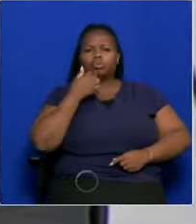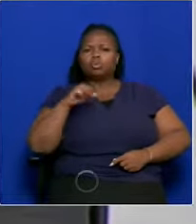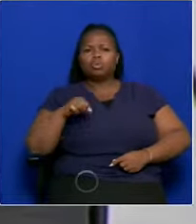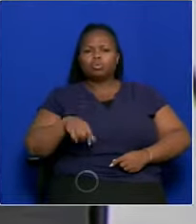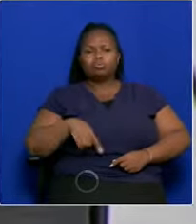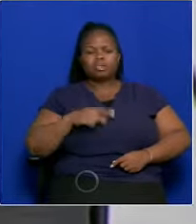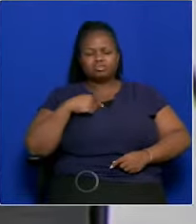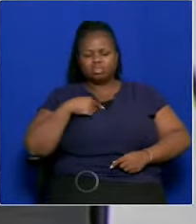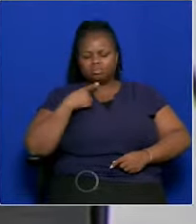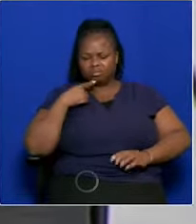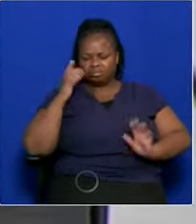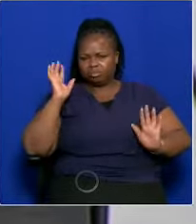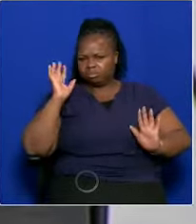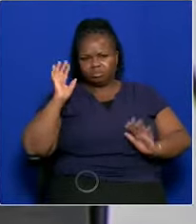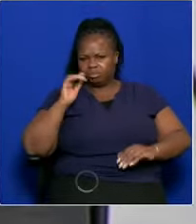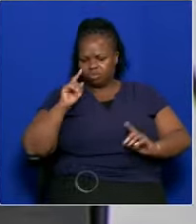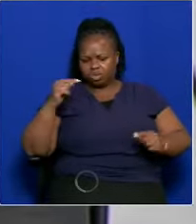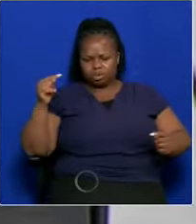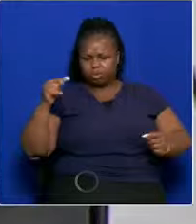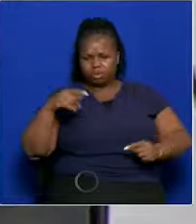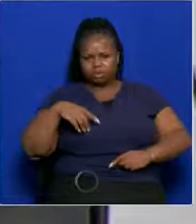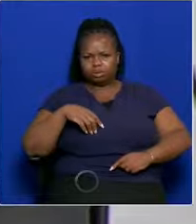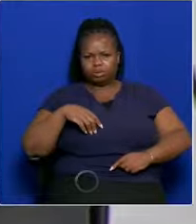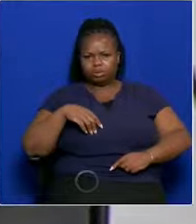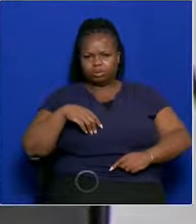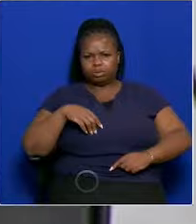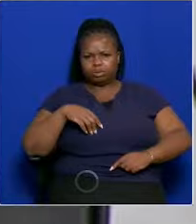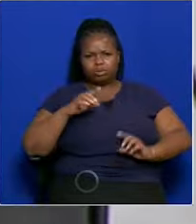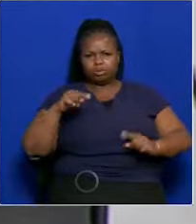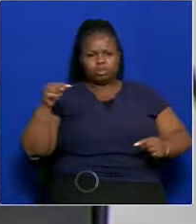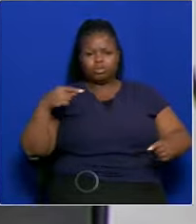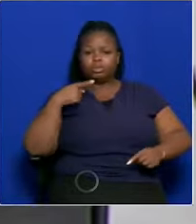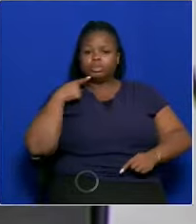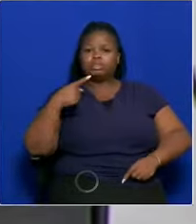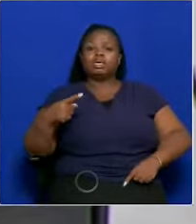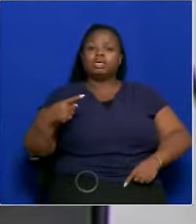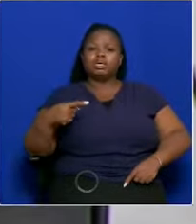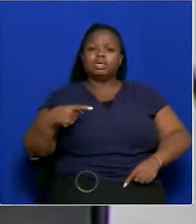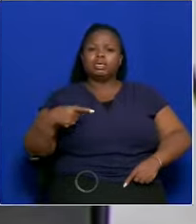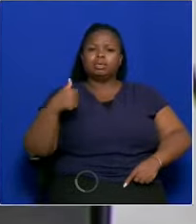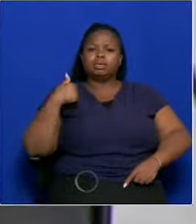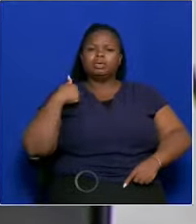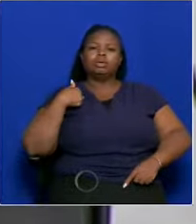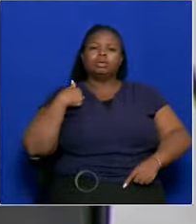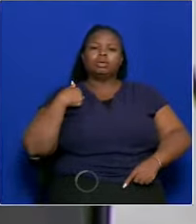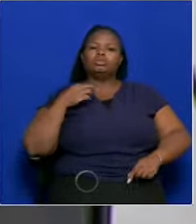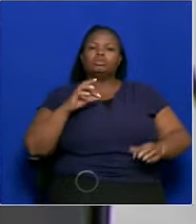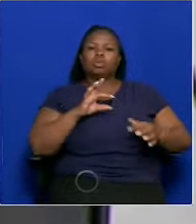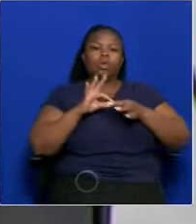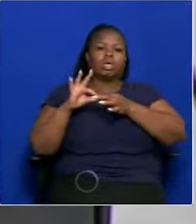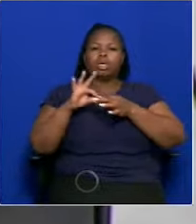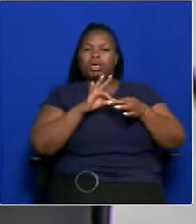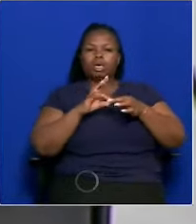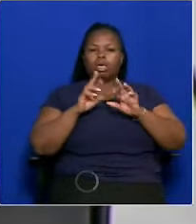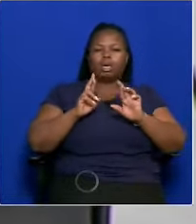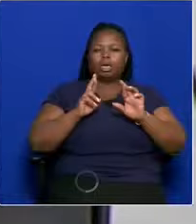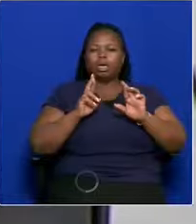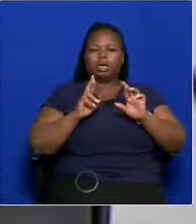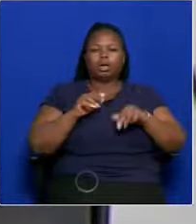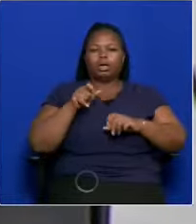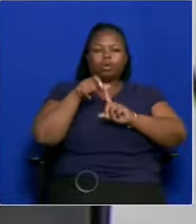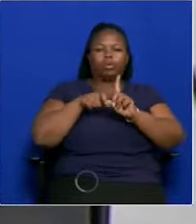but you cannot say, I'm your person, I can protect you